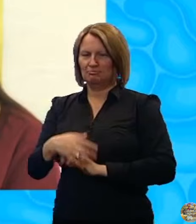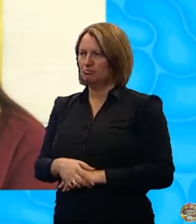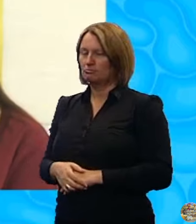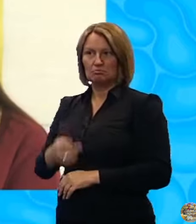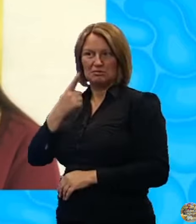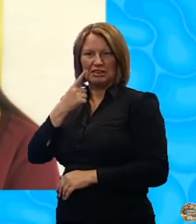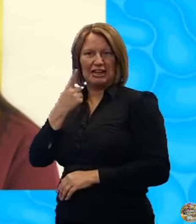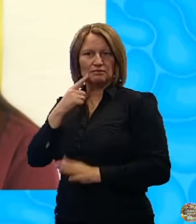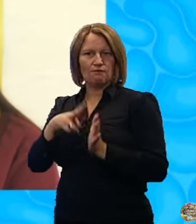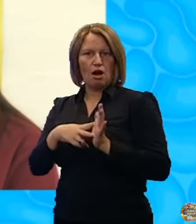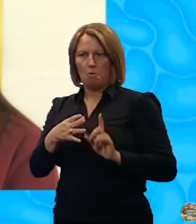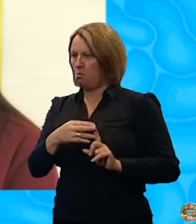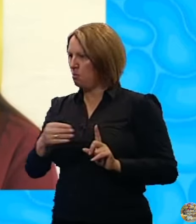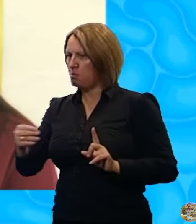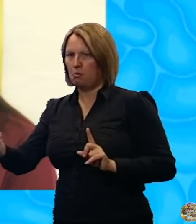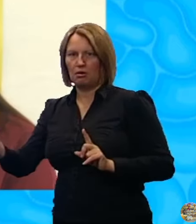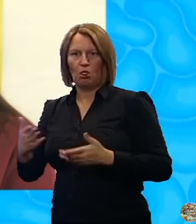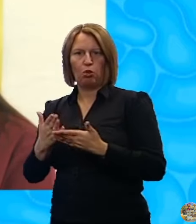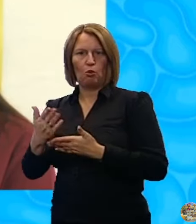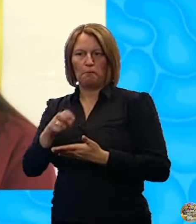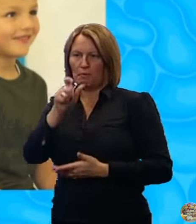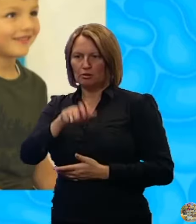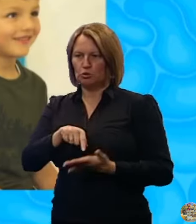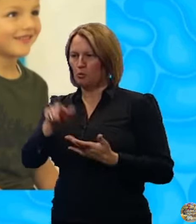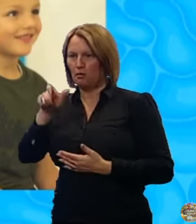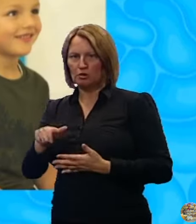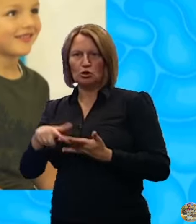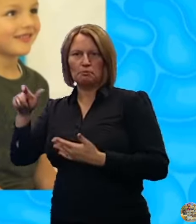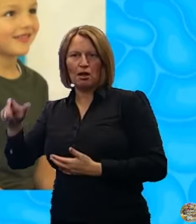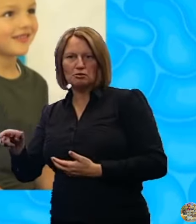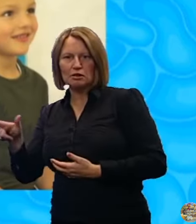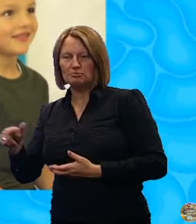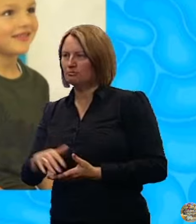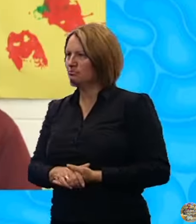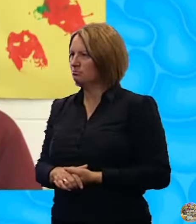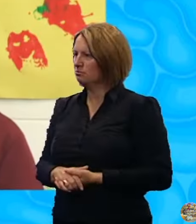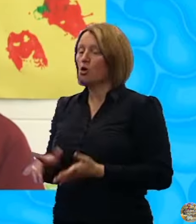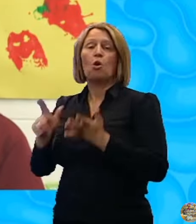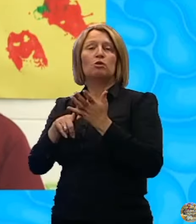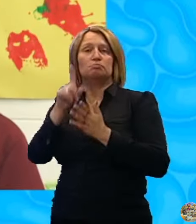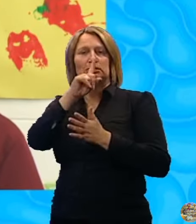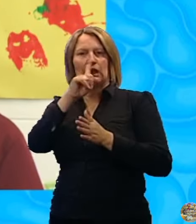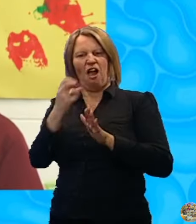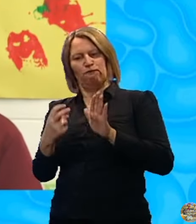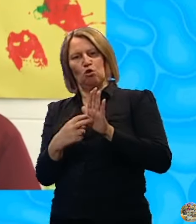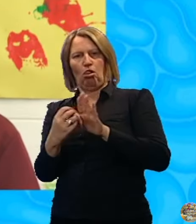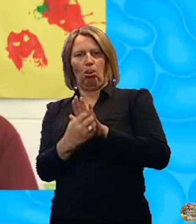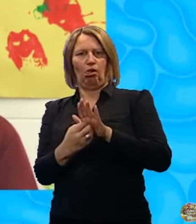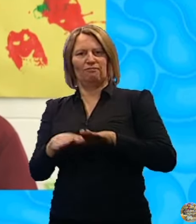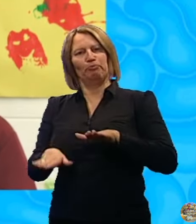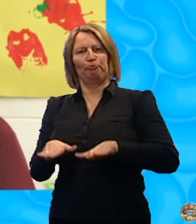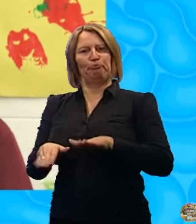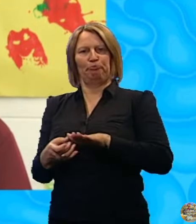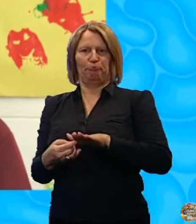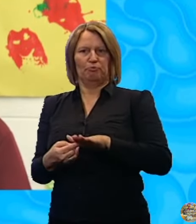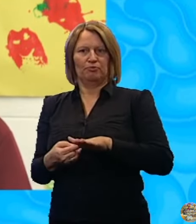And this shows you how easily the virus can spread from person to person. Now, Lucia is still pretending to have the veruca